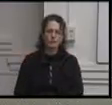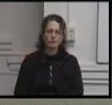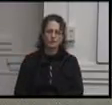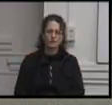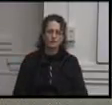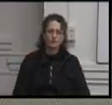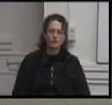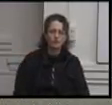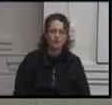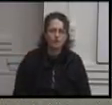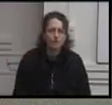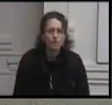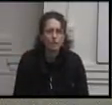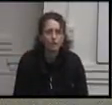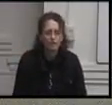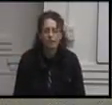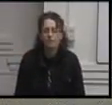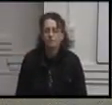find a way to